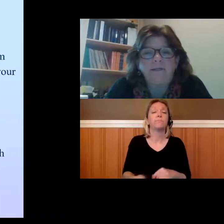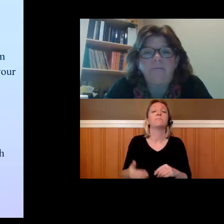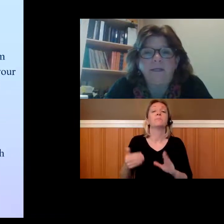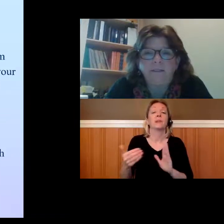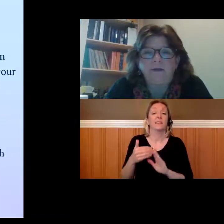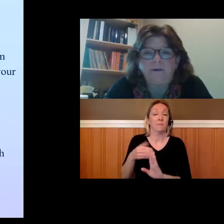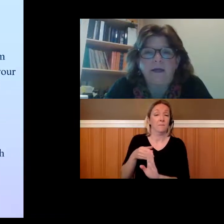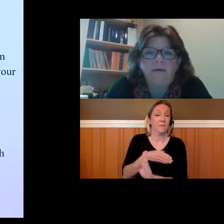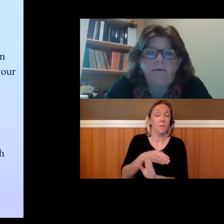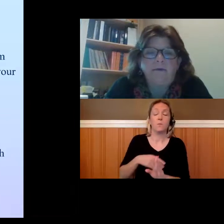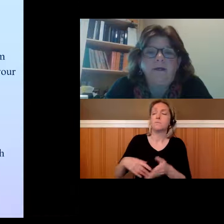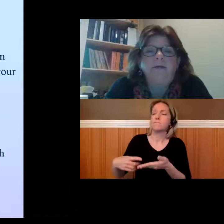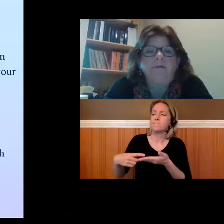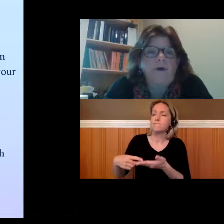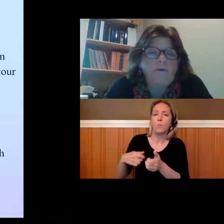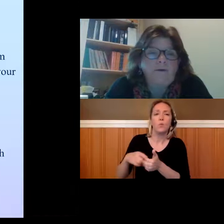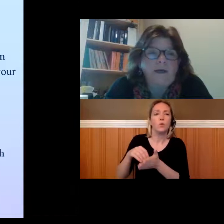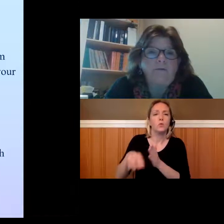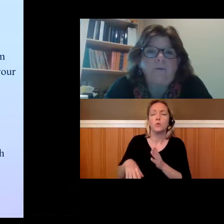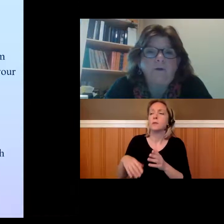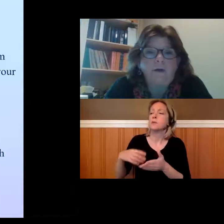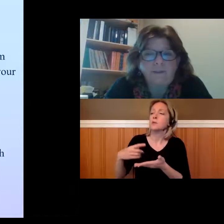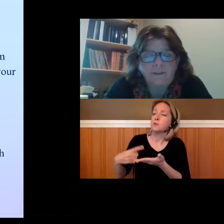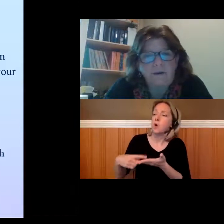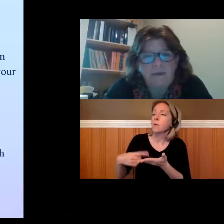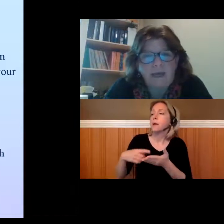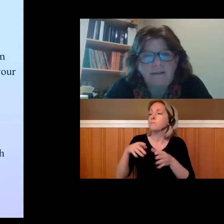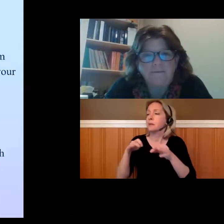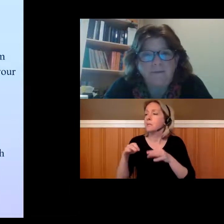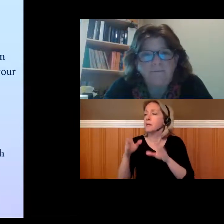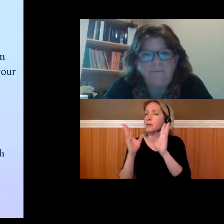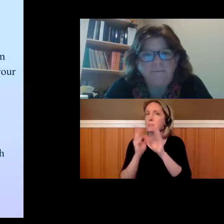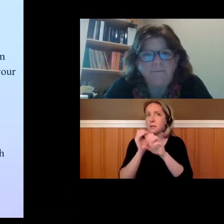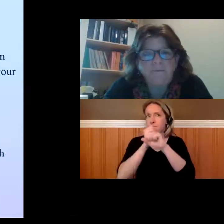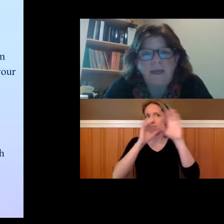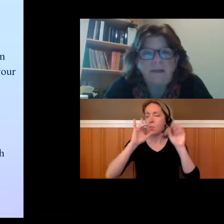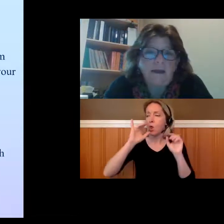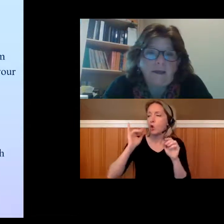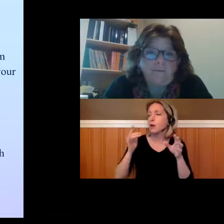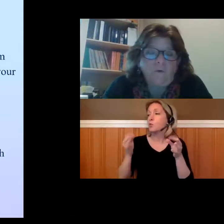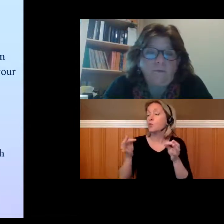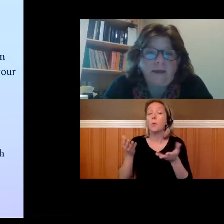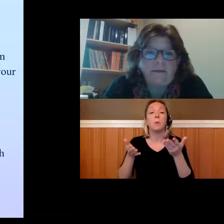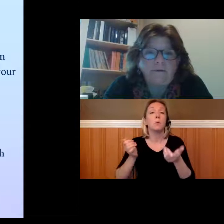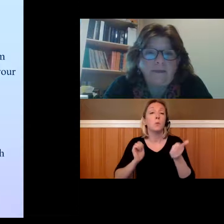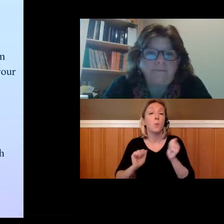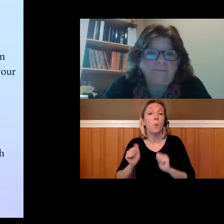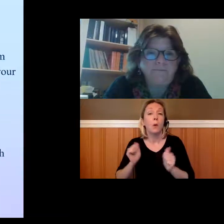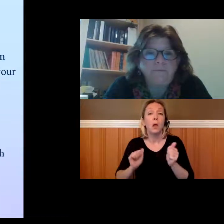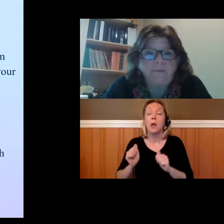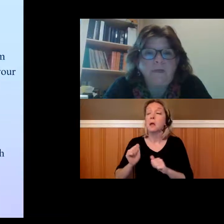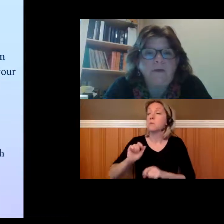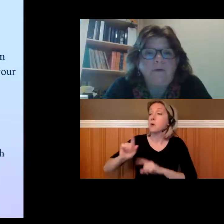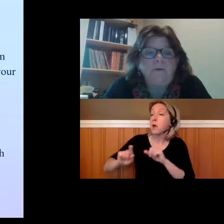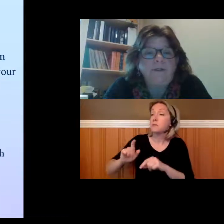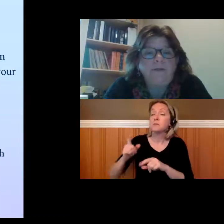like. Talk with your child about what questions might be asked of them, and role play a little bit. We want you